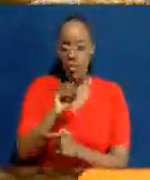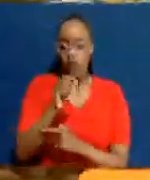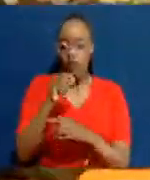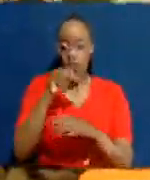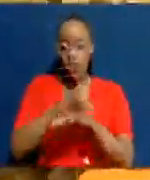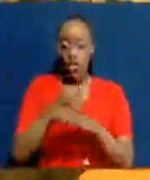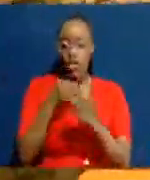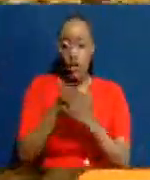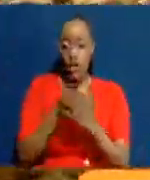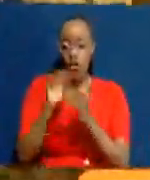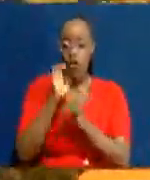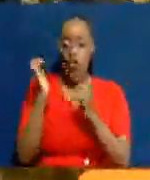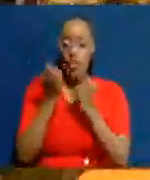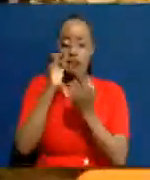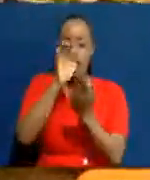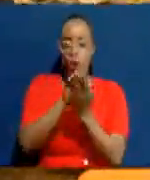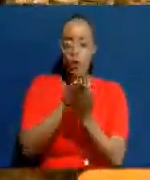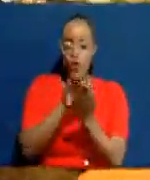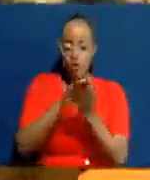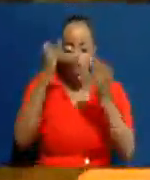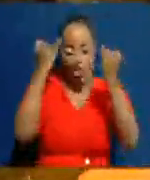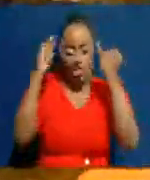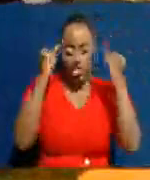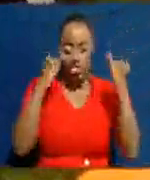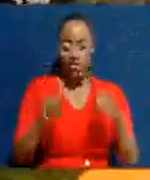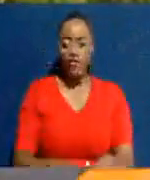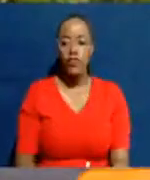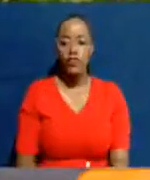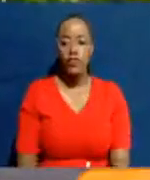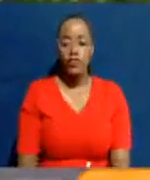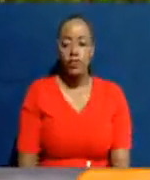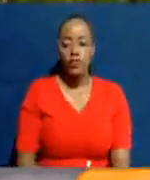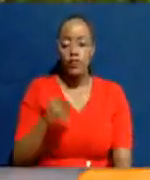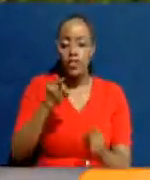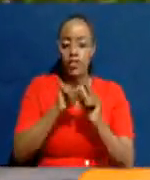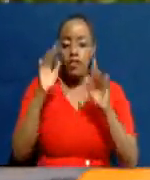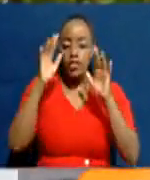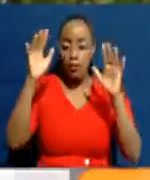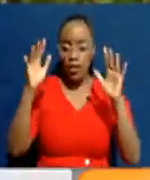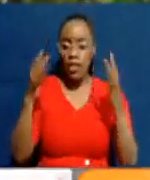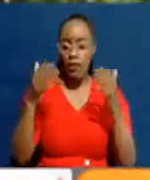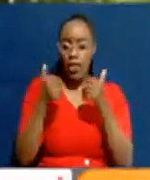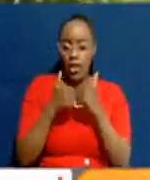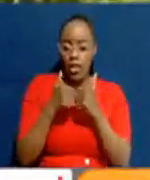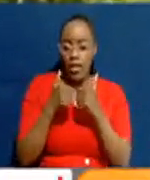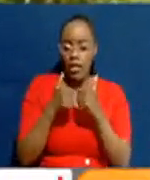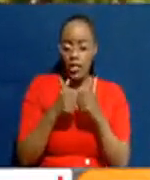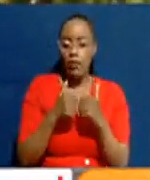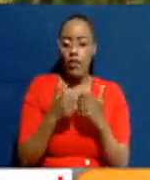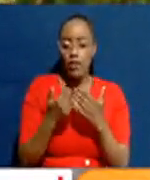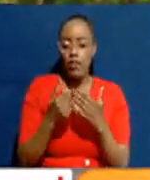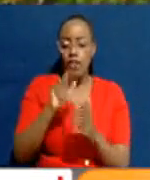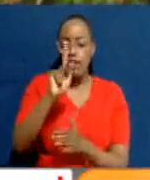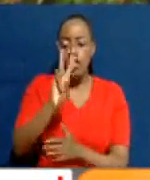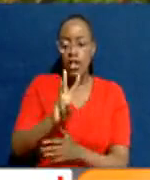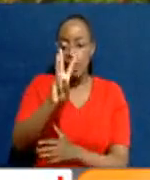generate funds for environment conservation initiatives. This is a very significant event in the calendar, and that KWS